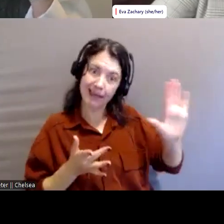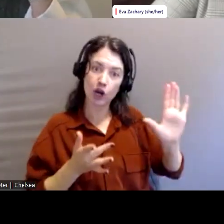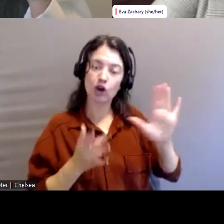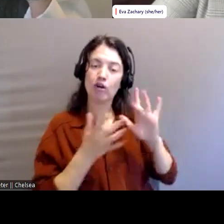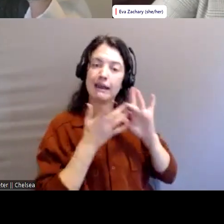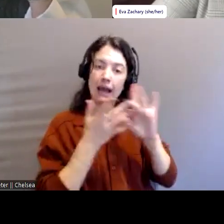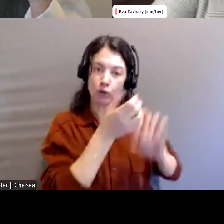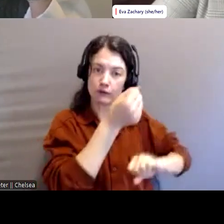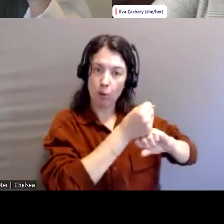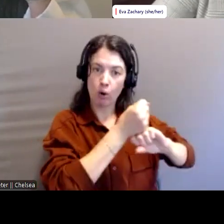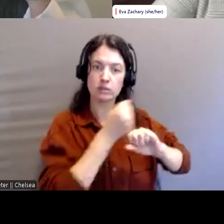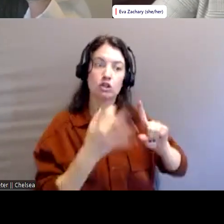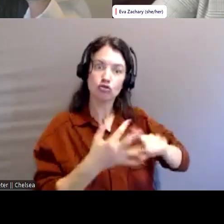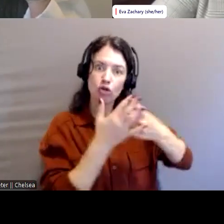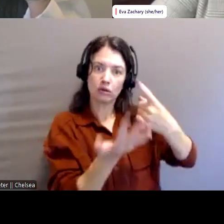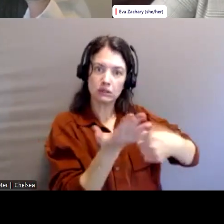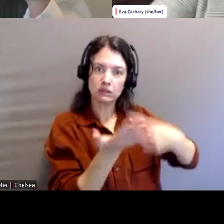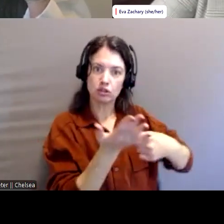this conversation going.